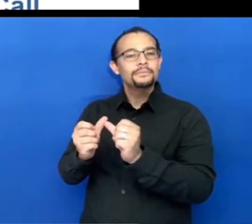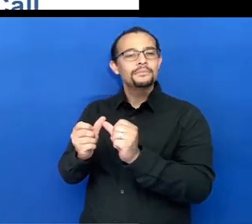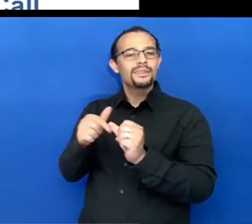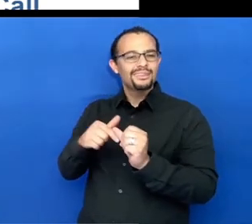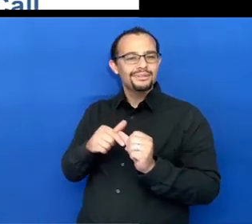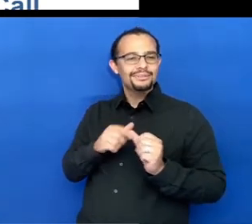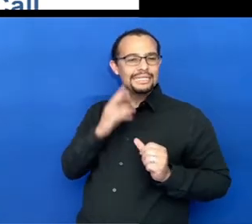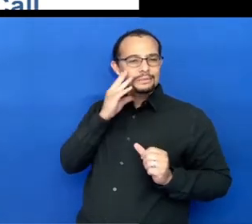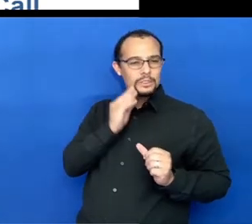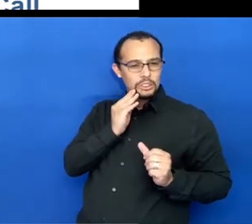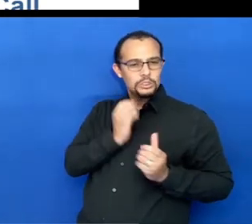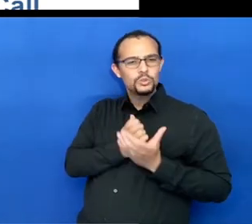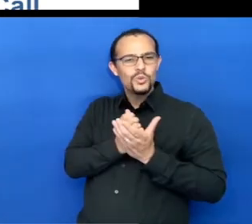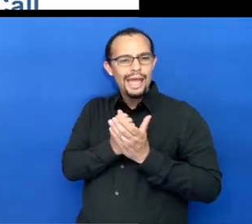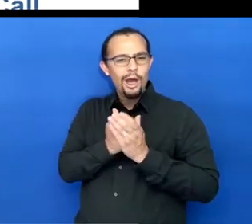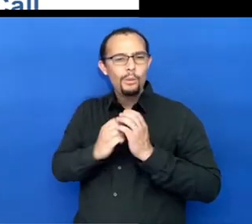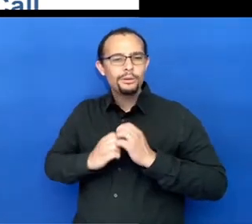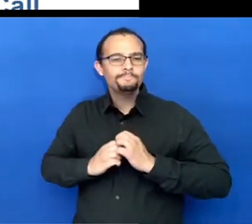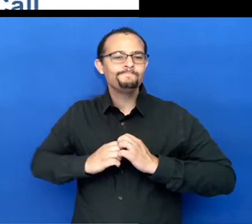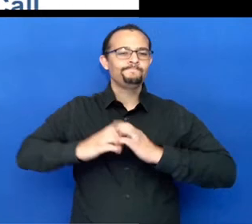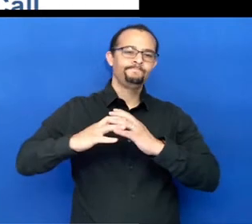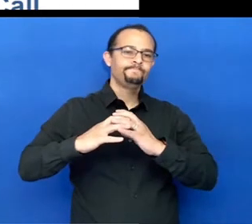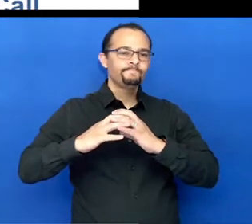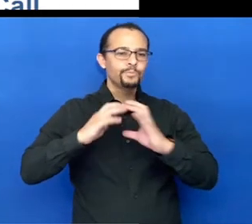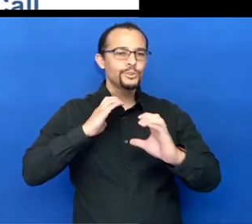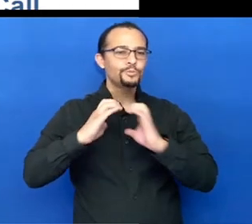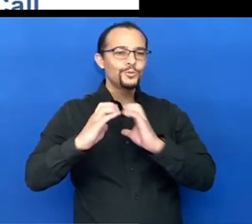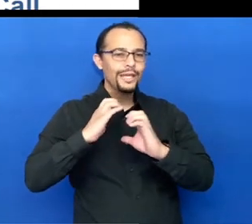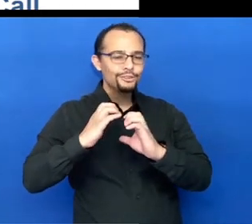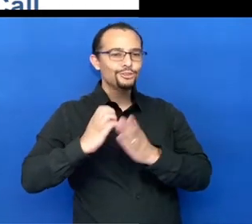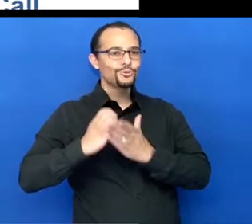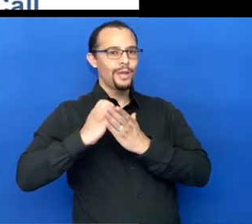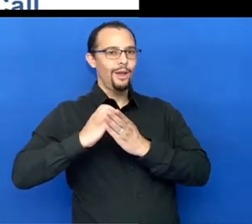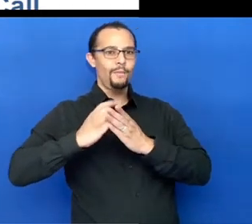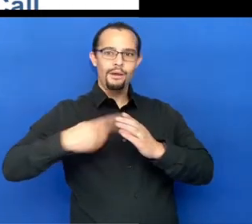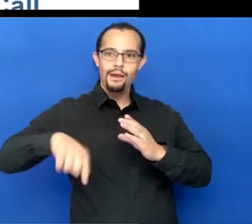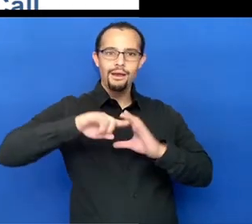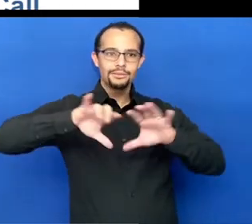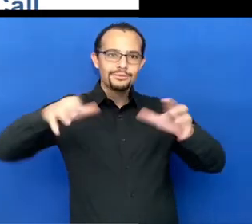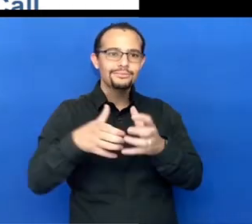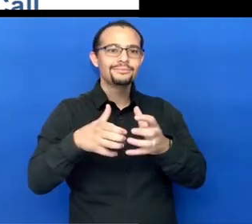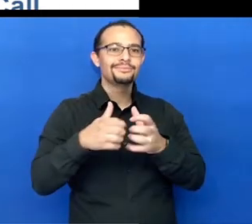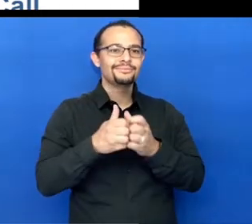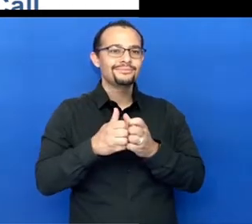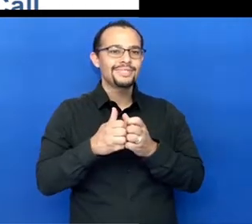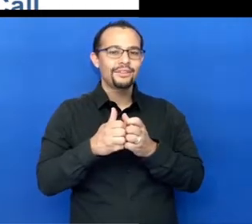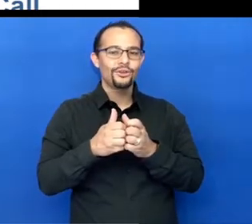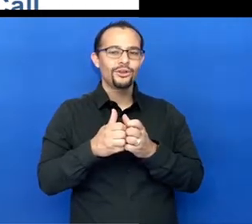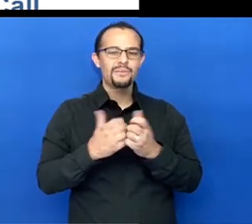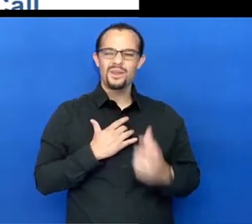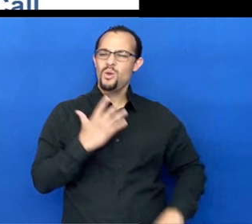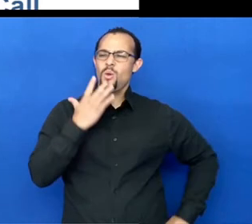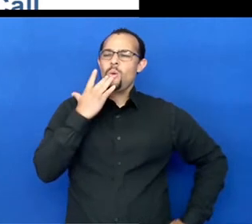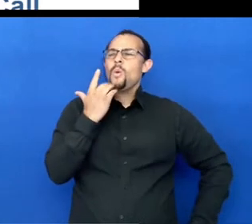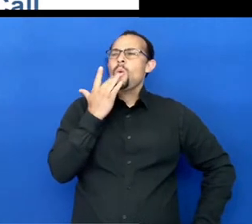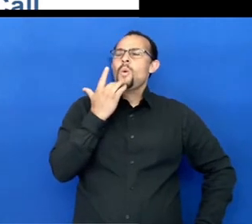goes away in time, and will assist us in communicating. So it's building communities, it's building families and things that bring